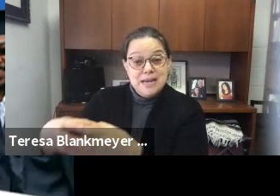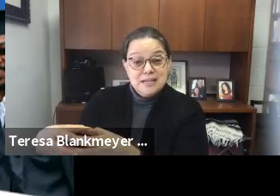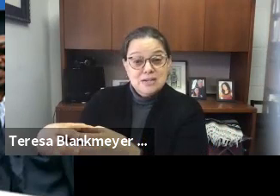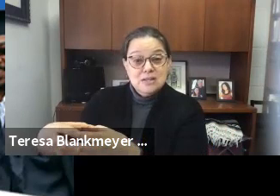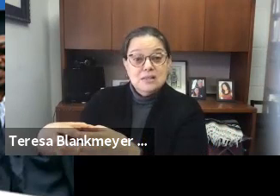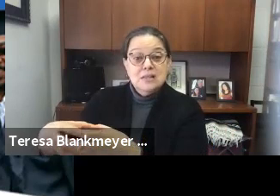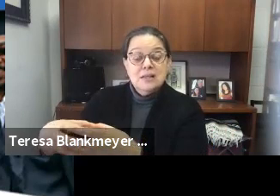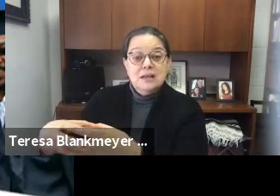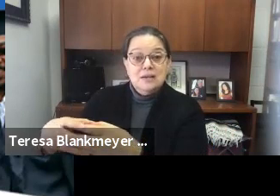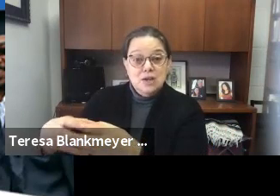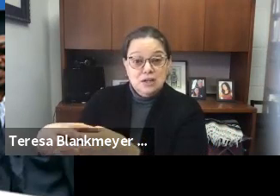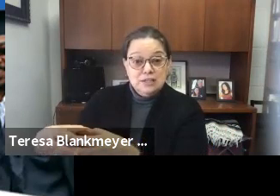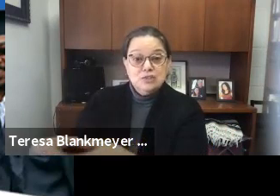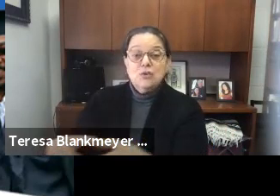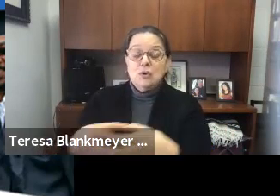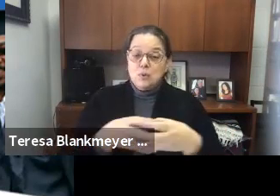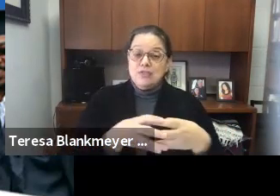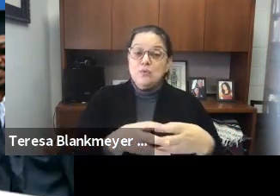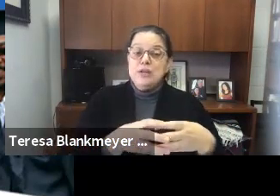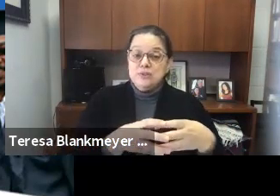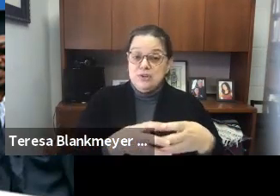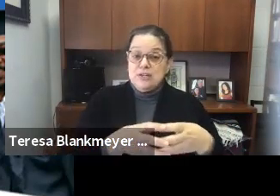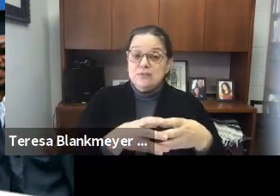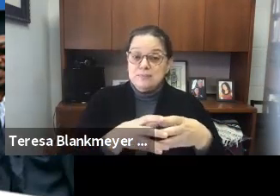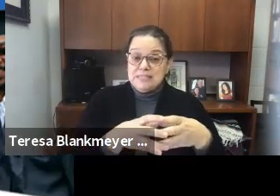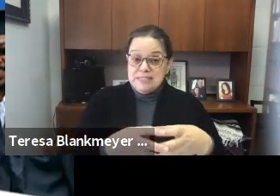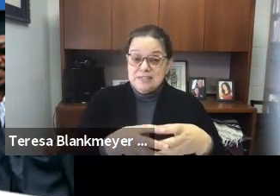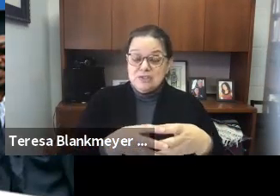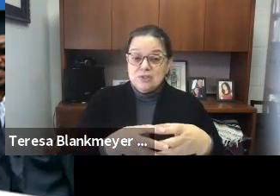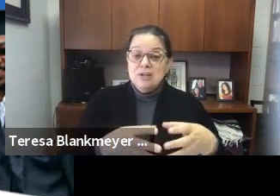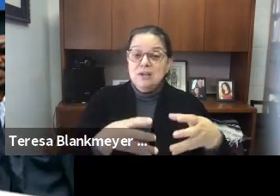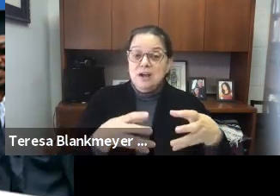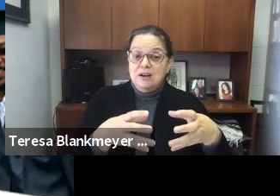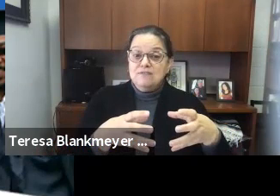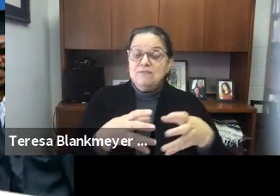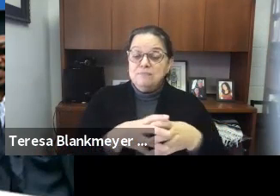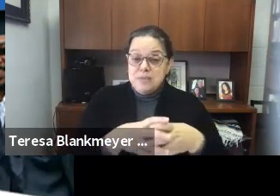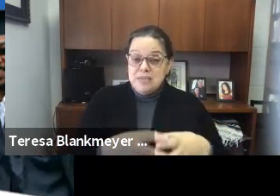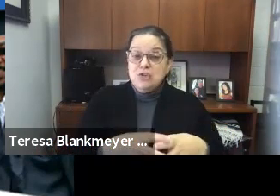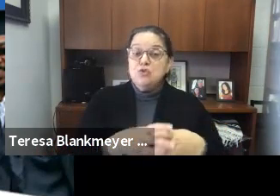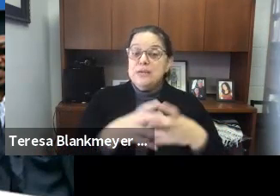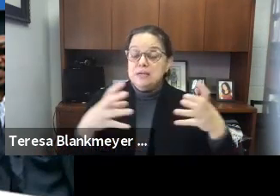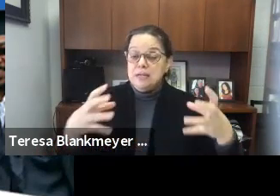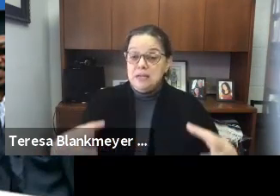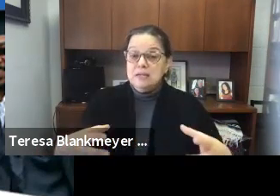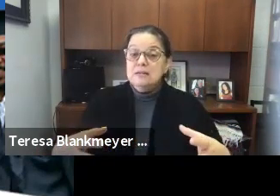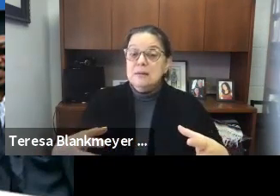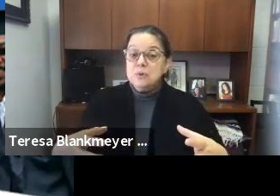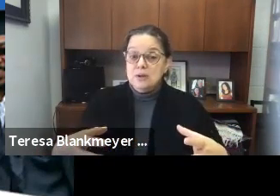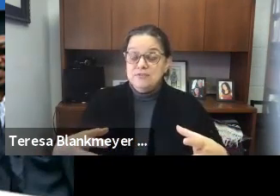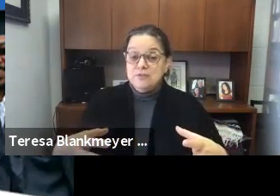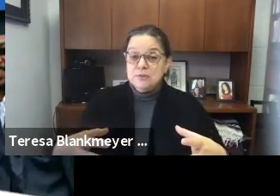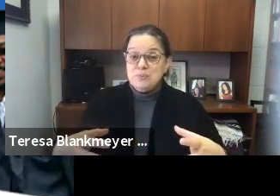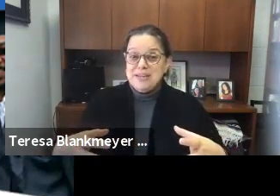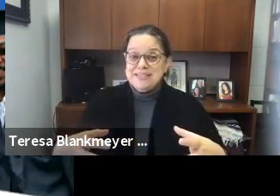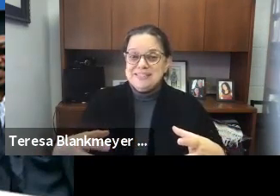and medical knowledge or whether we are starting from a center of being human in a number